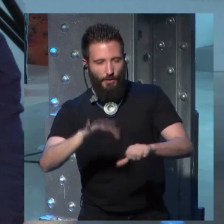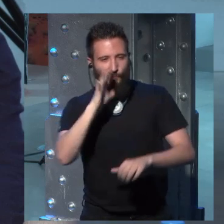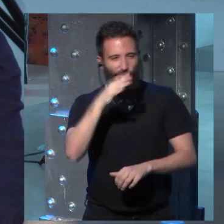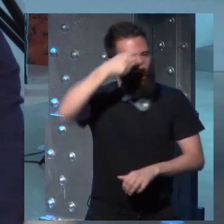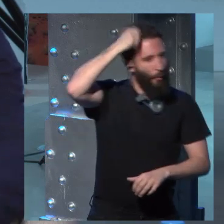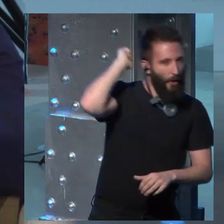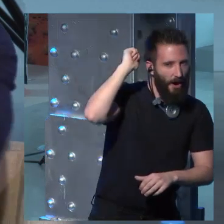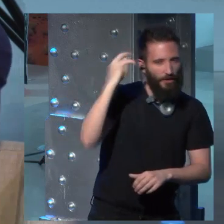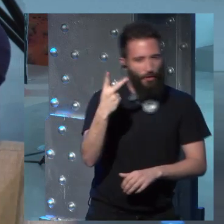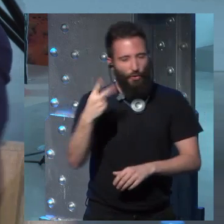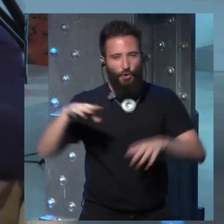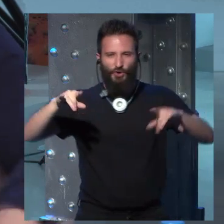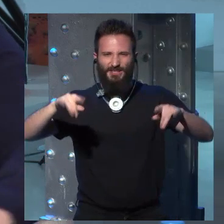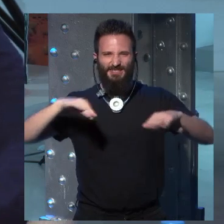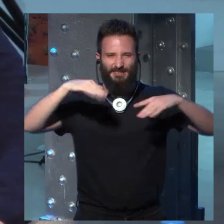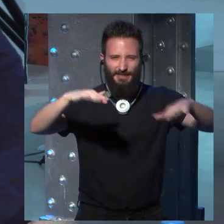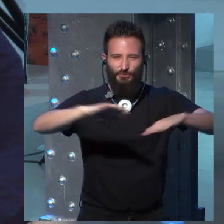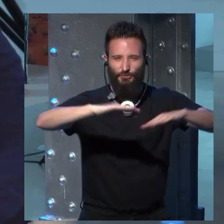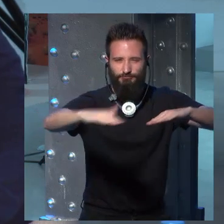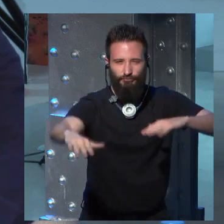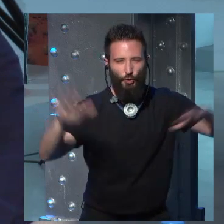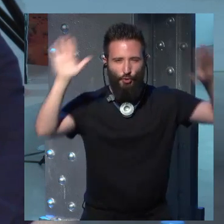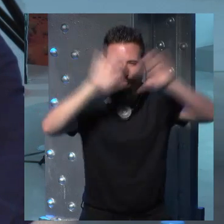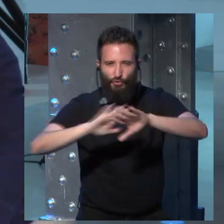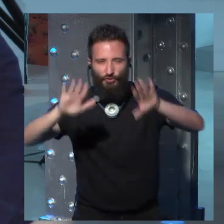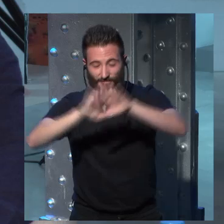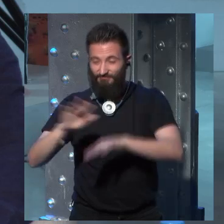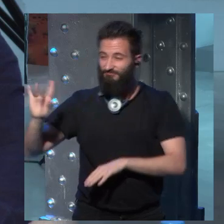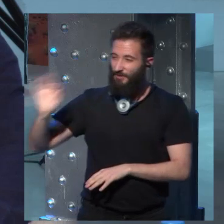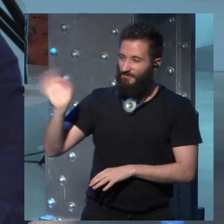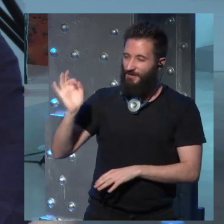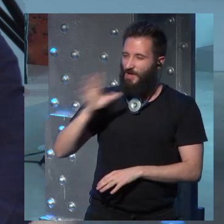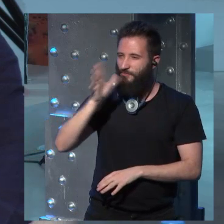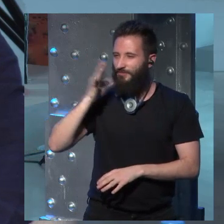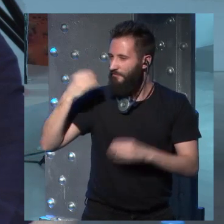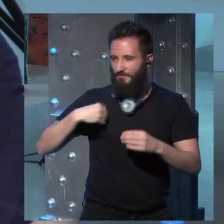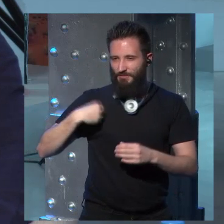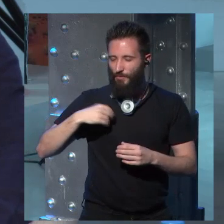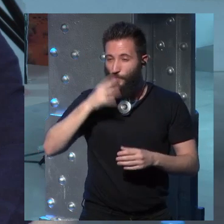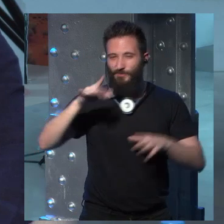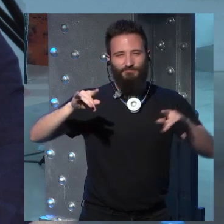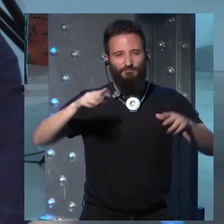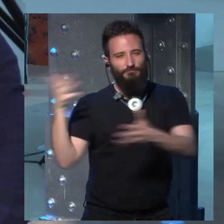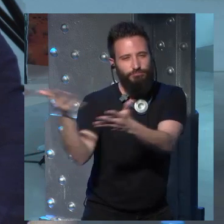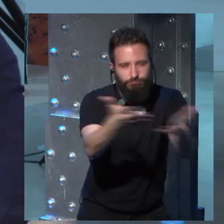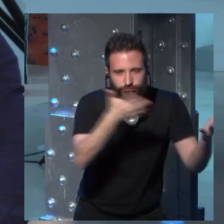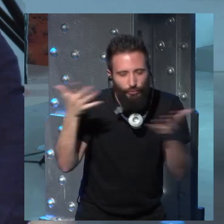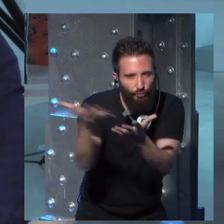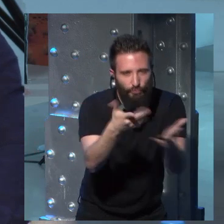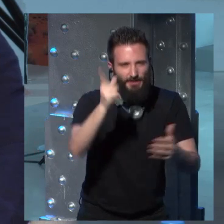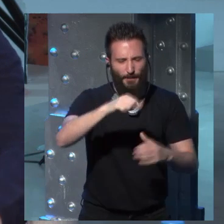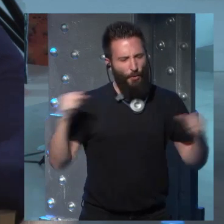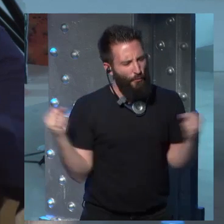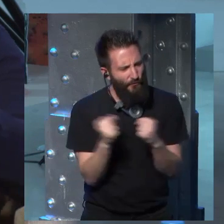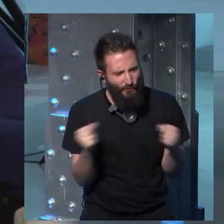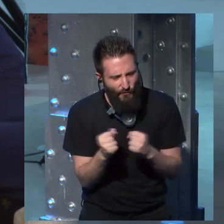at night, and that was exactly what you're saying. We had a sandstorm, and it was freezing. And then we had a scene that